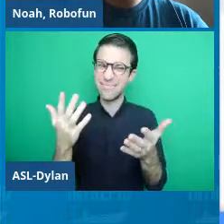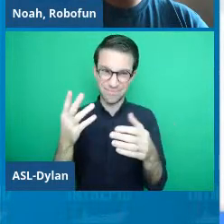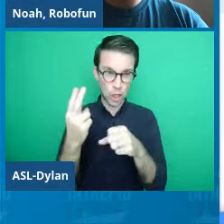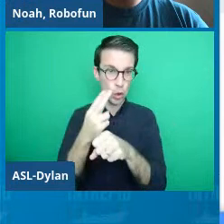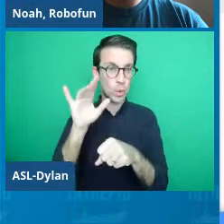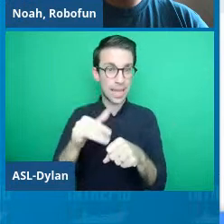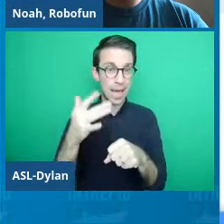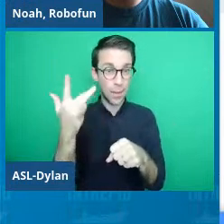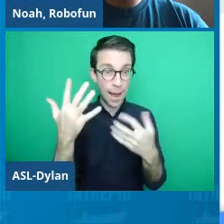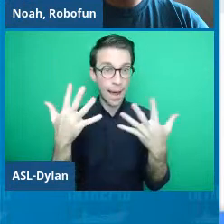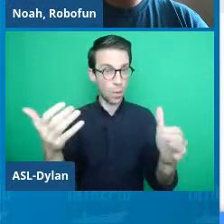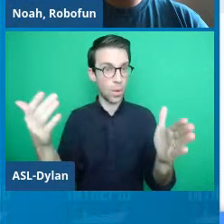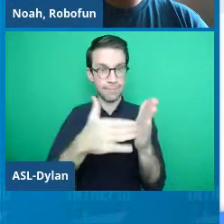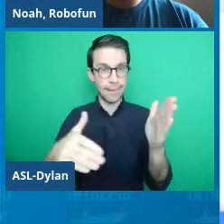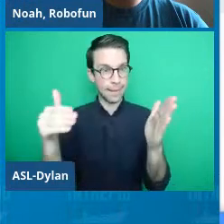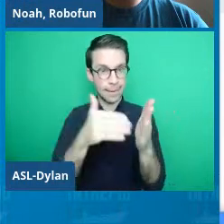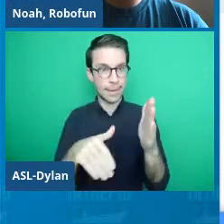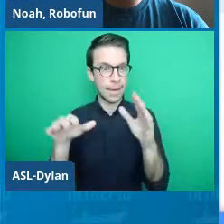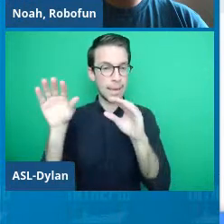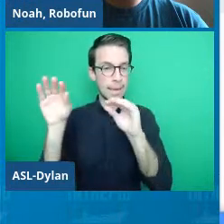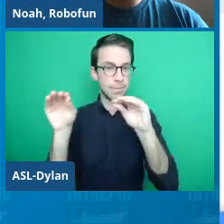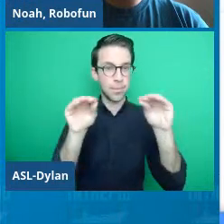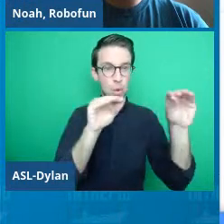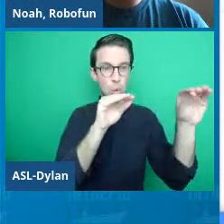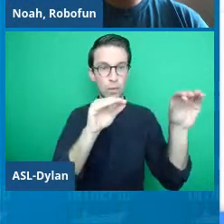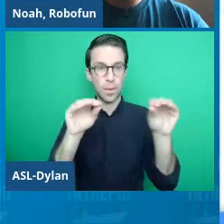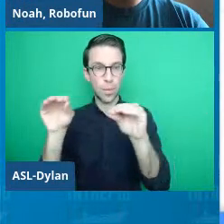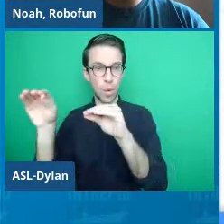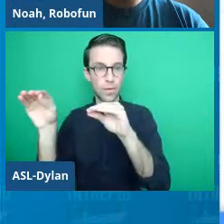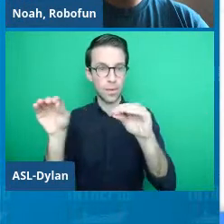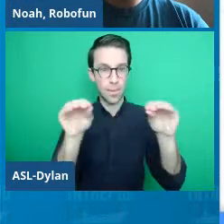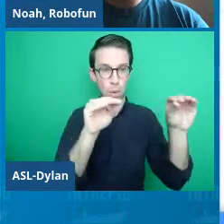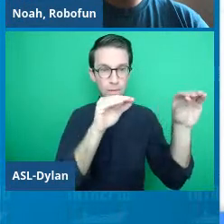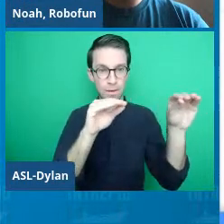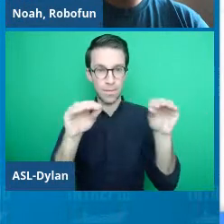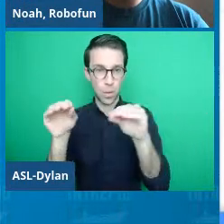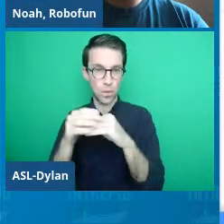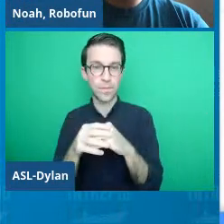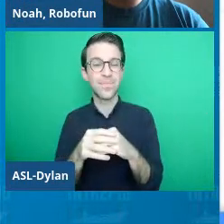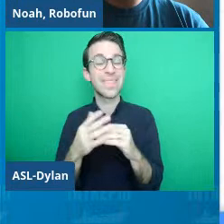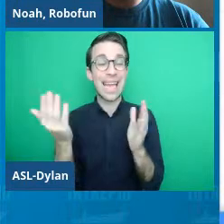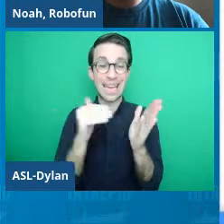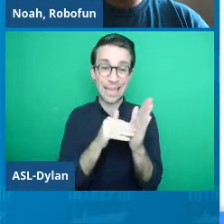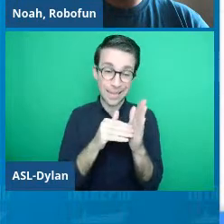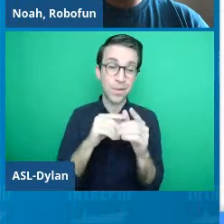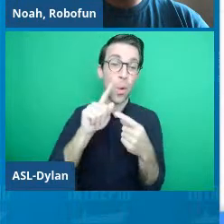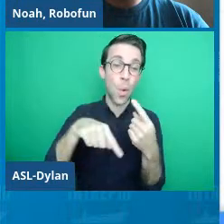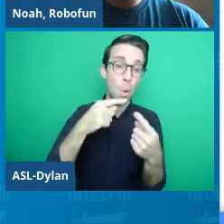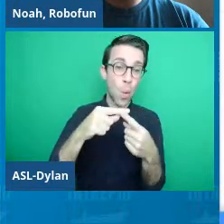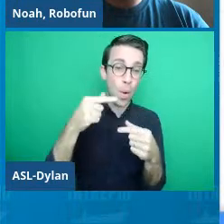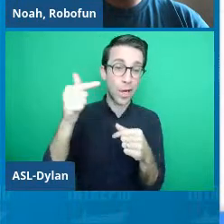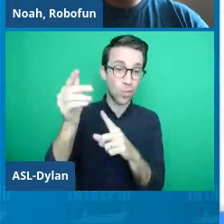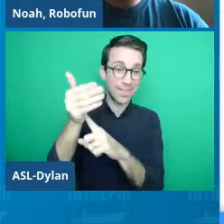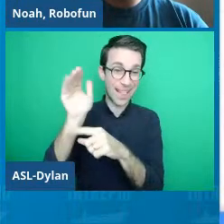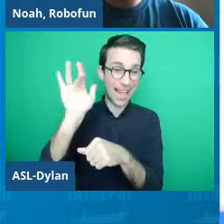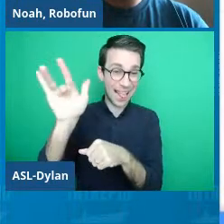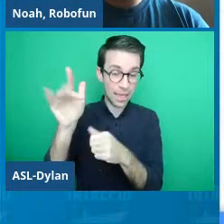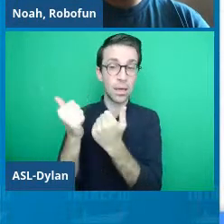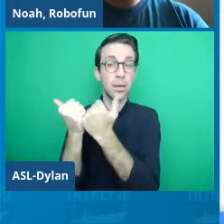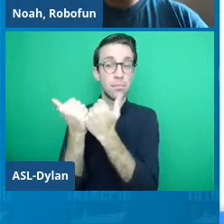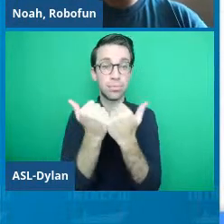inside the loop. Then we want to bring out that when green flag is clicked so it can do that over and over again. Look at